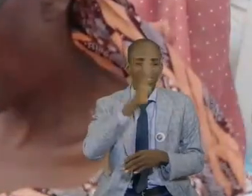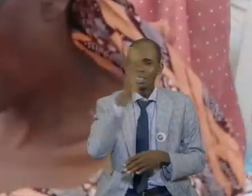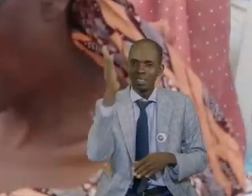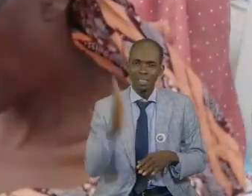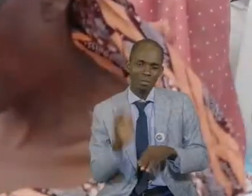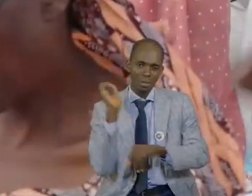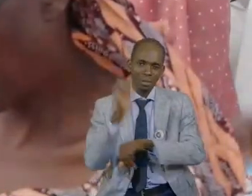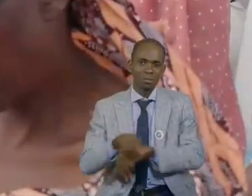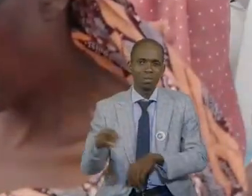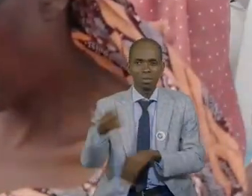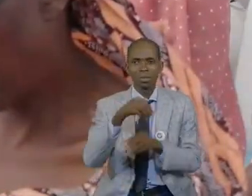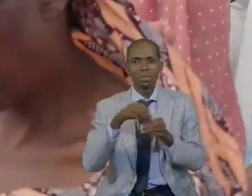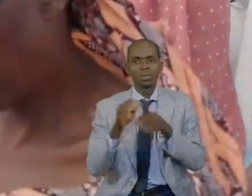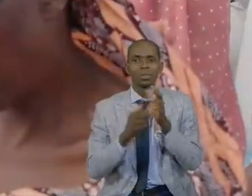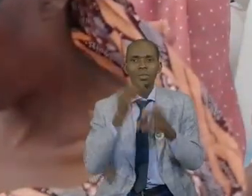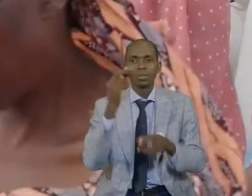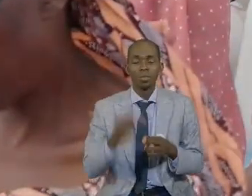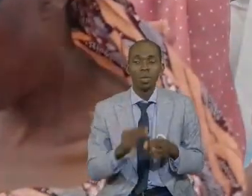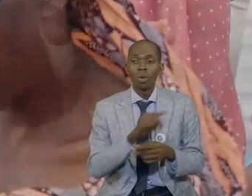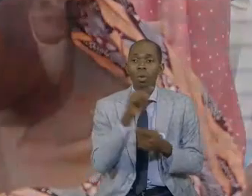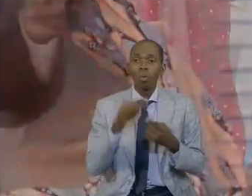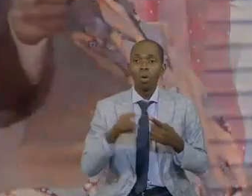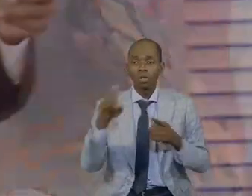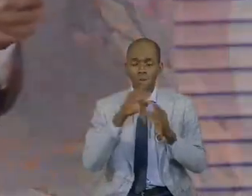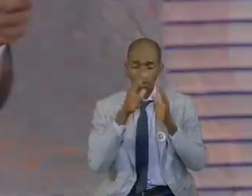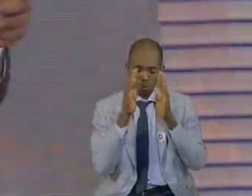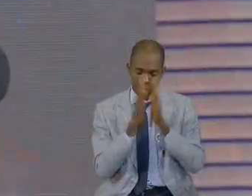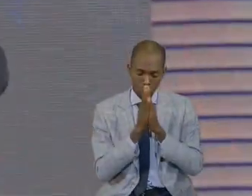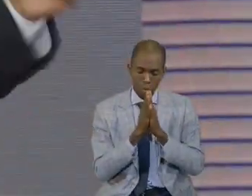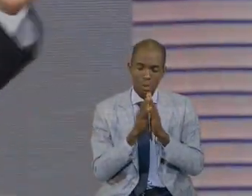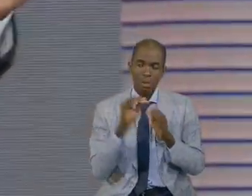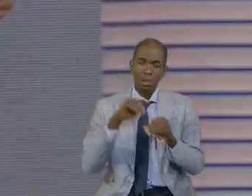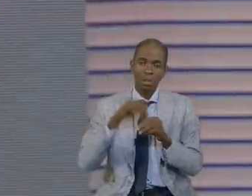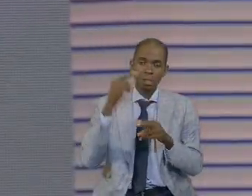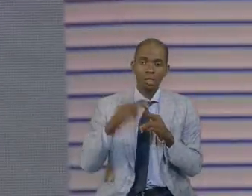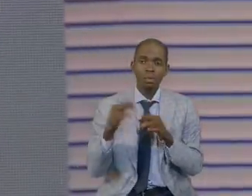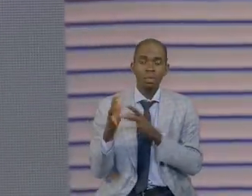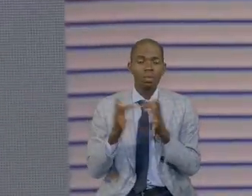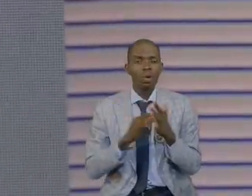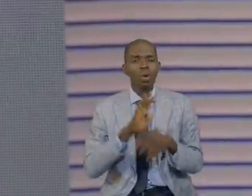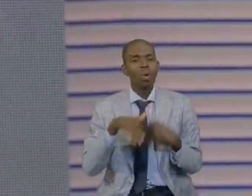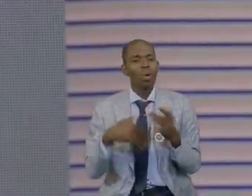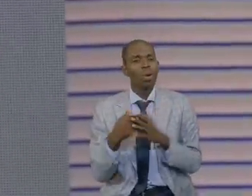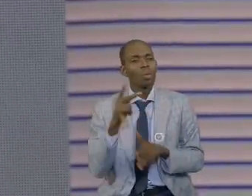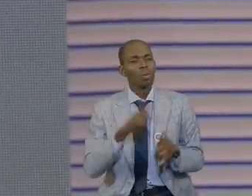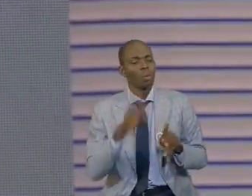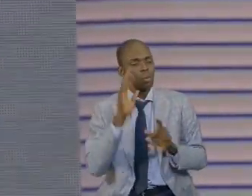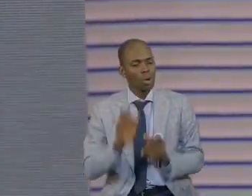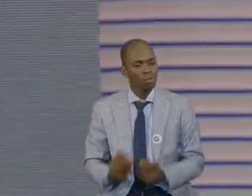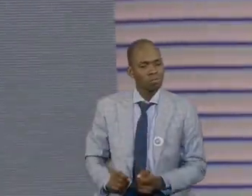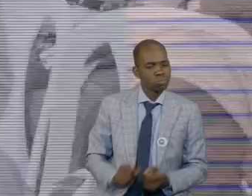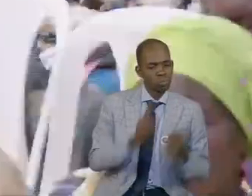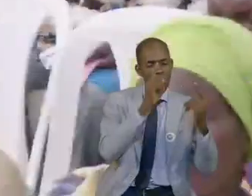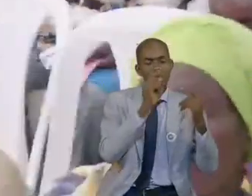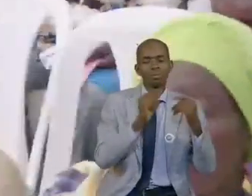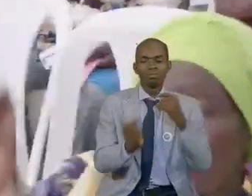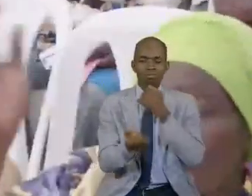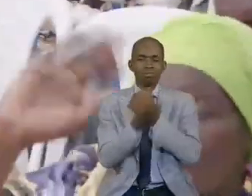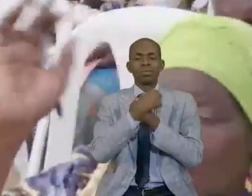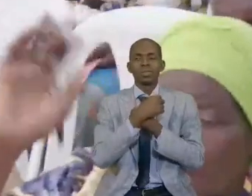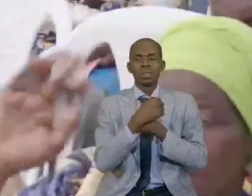When you call on the name of Jesus, all those people, they flee away defeated in Jesus'